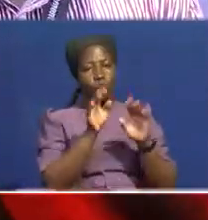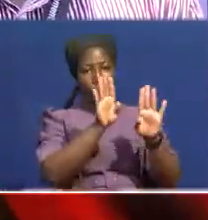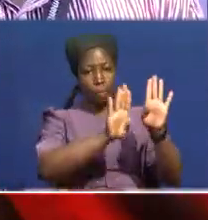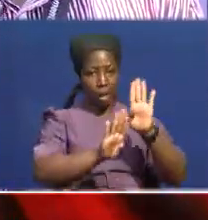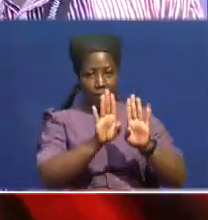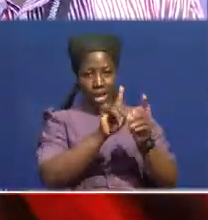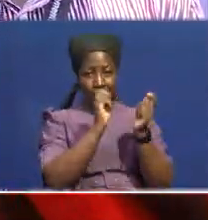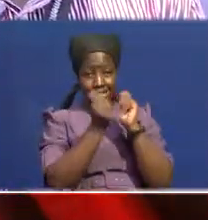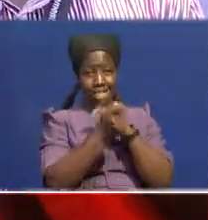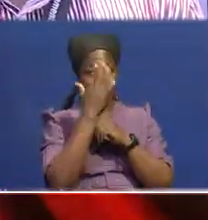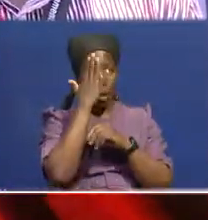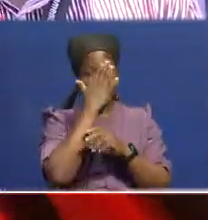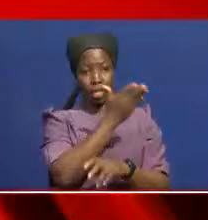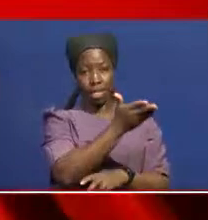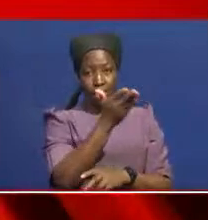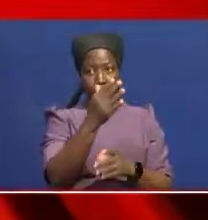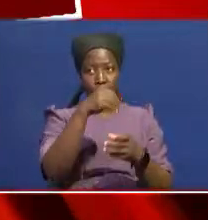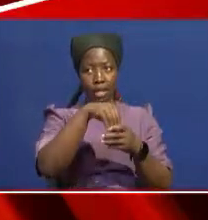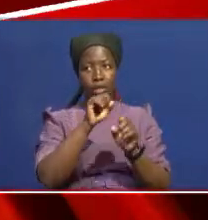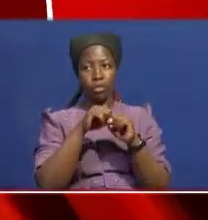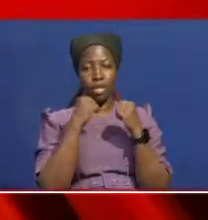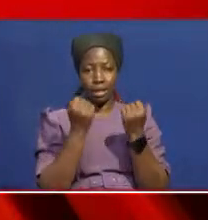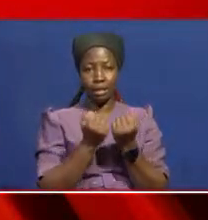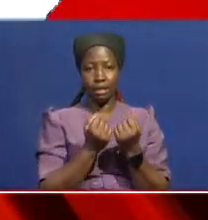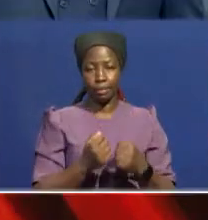the society.